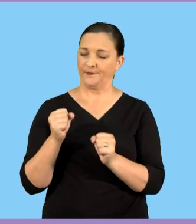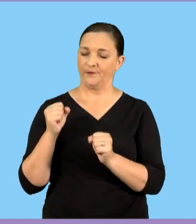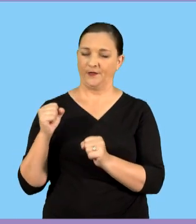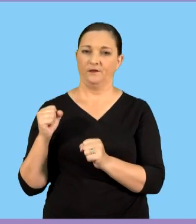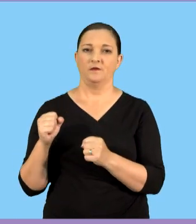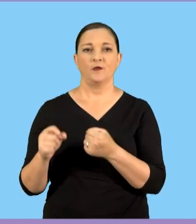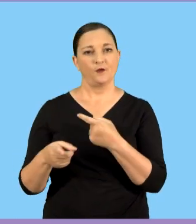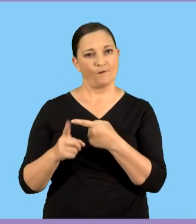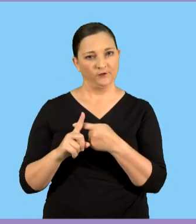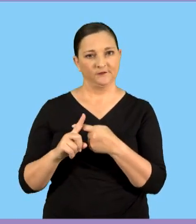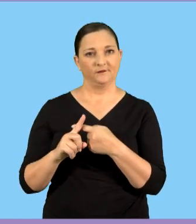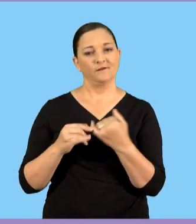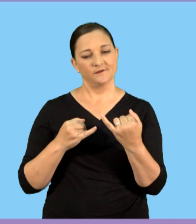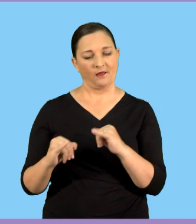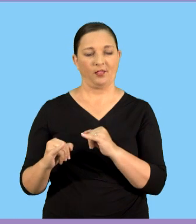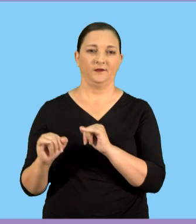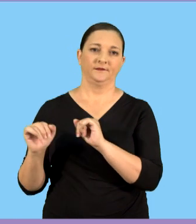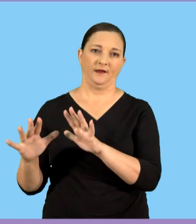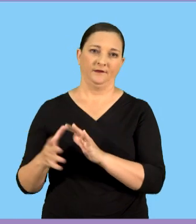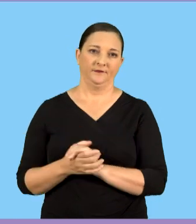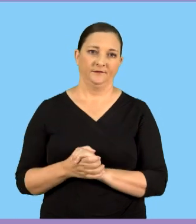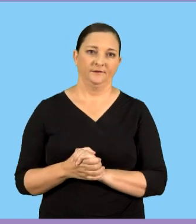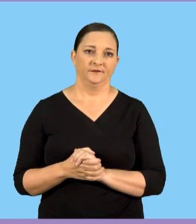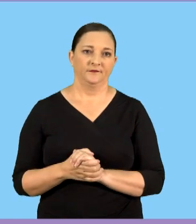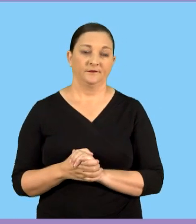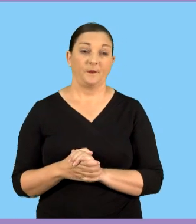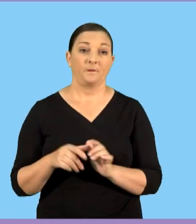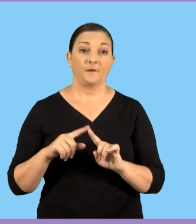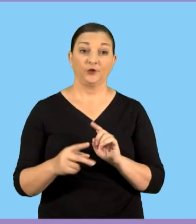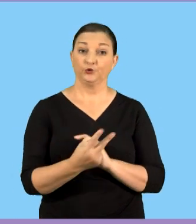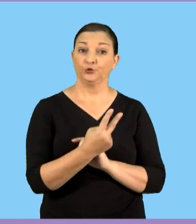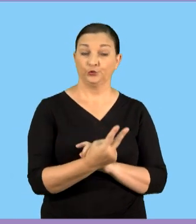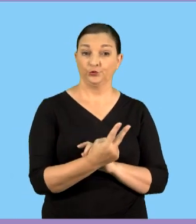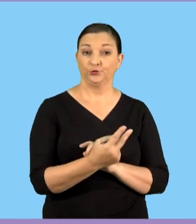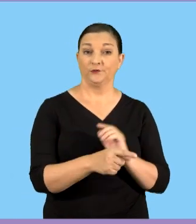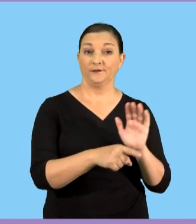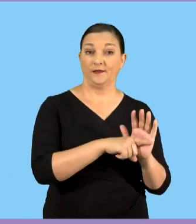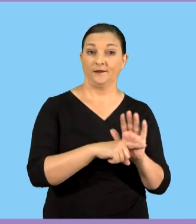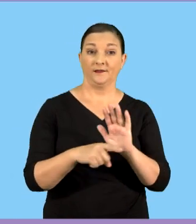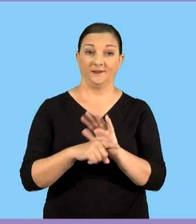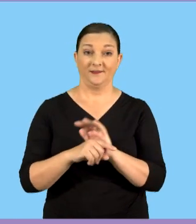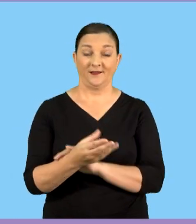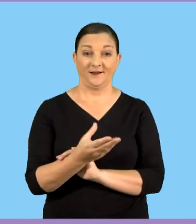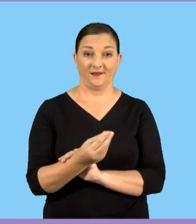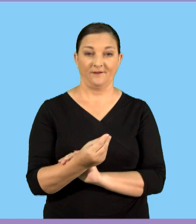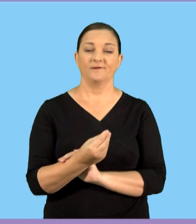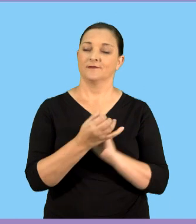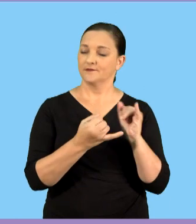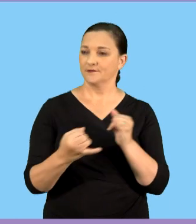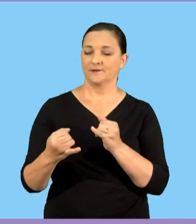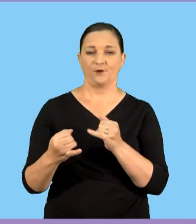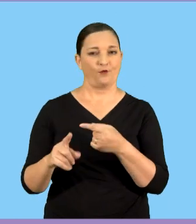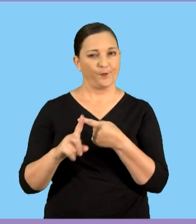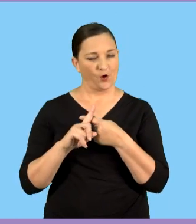be still a positive 10. And two negative numbers, the answer is